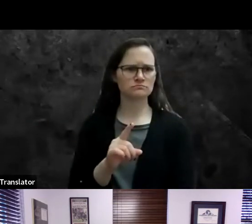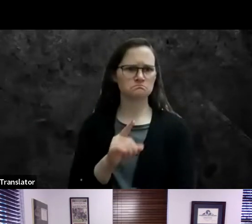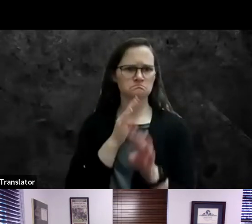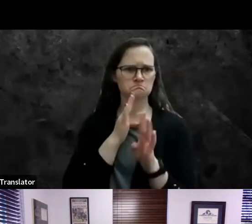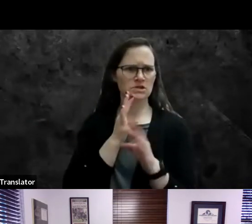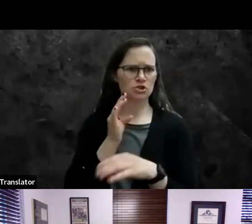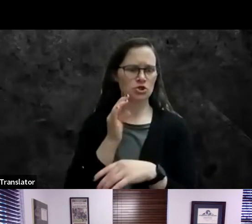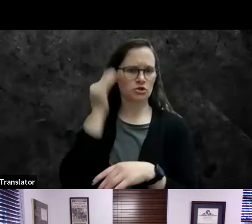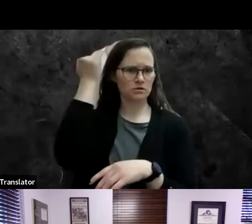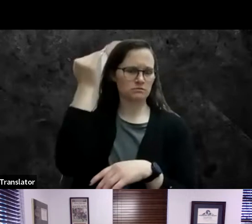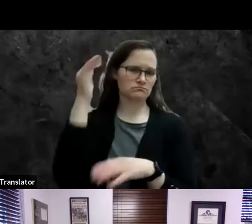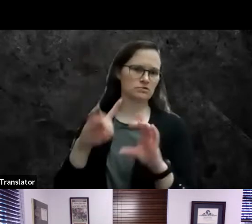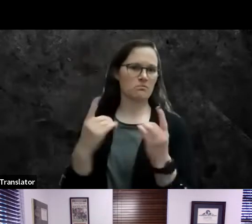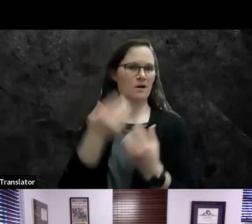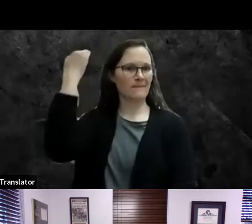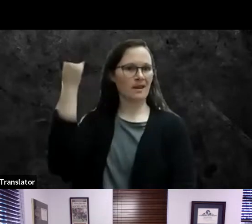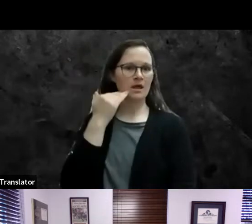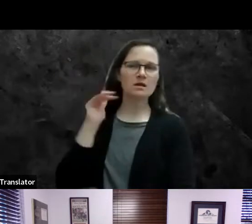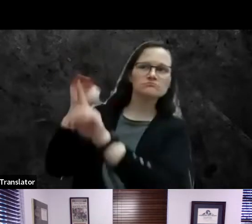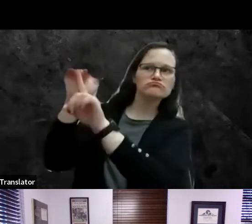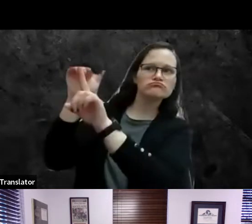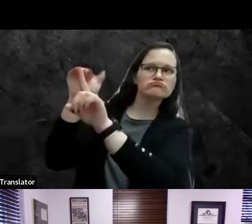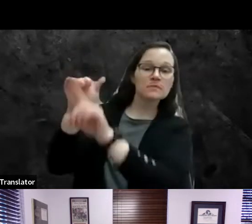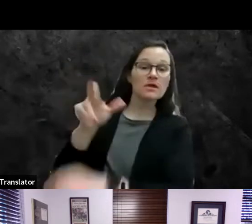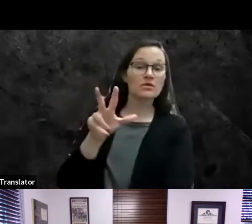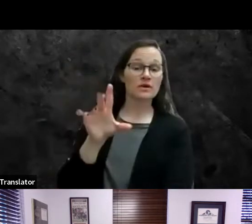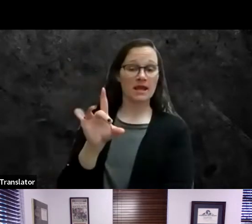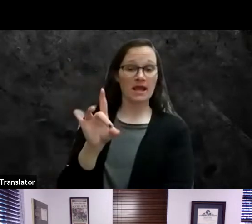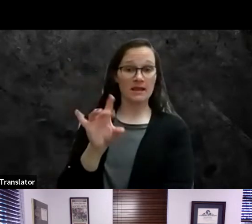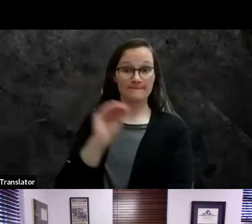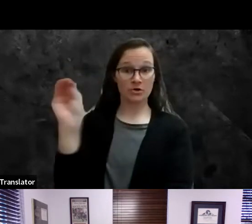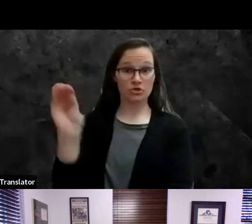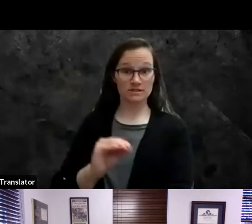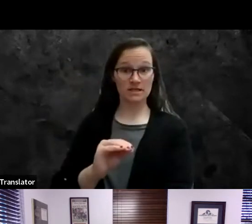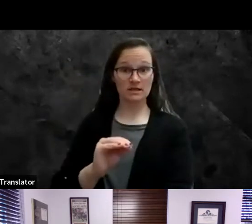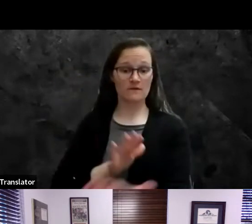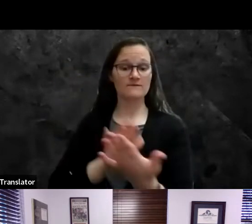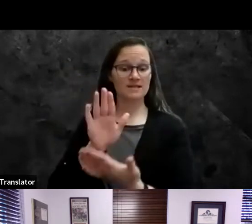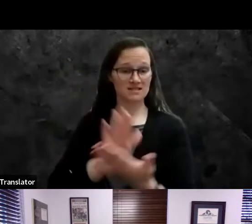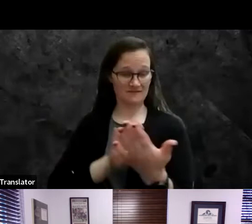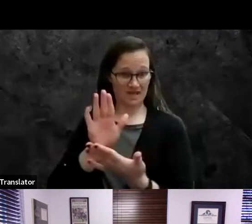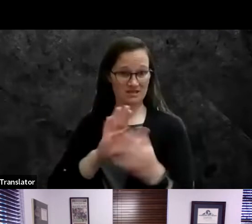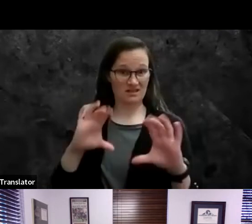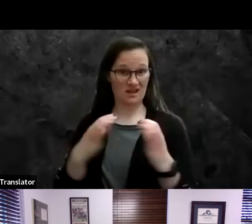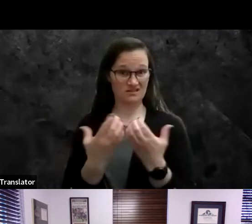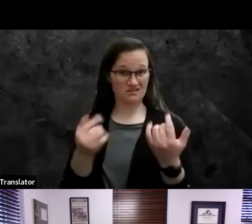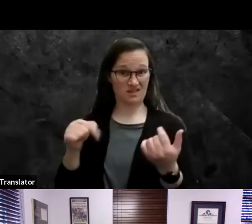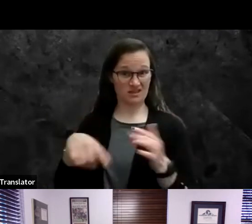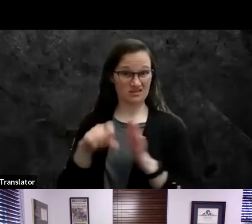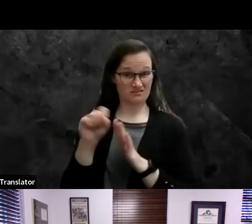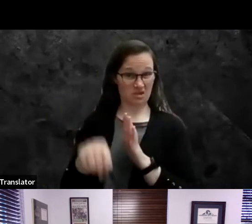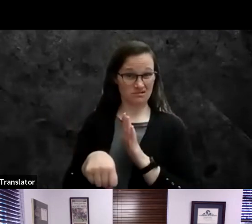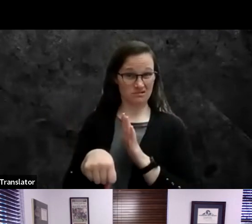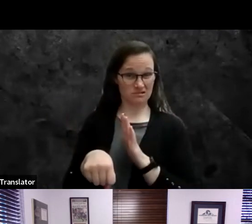Dr. Johnston mentioned, that roughly 38% of courses this semester are face-to-face. That would seem to suggest